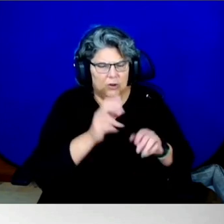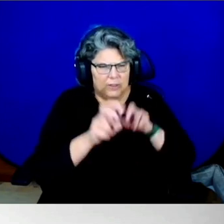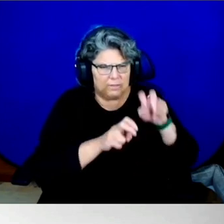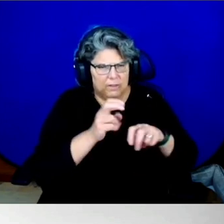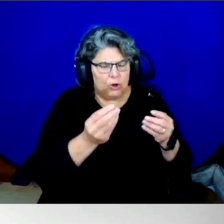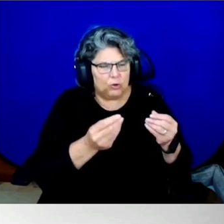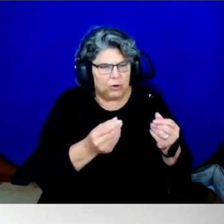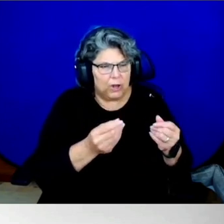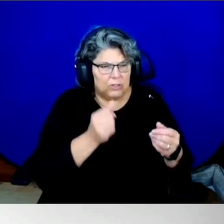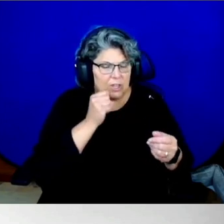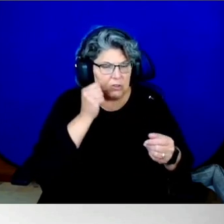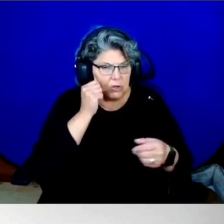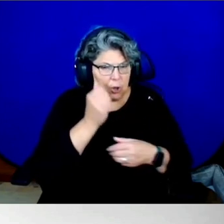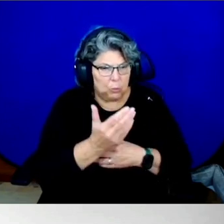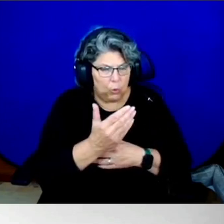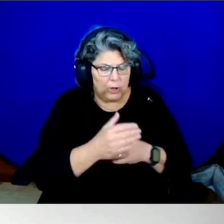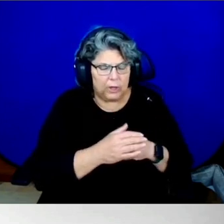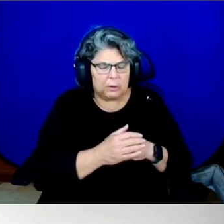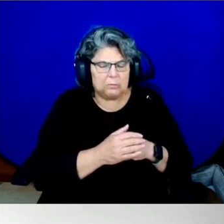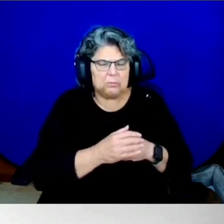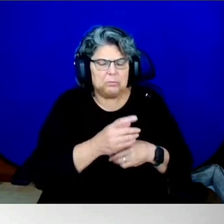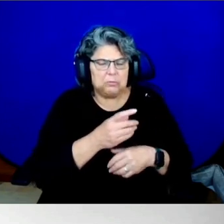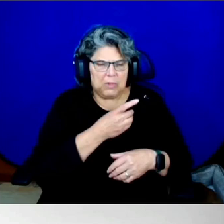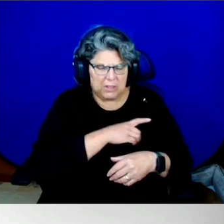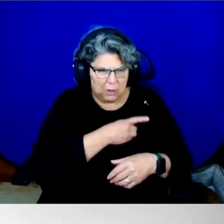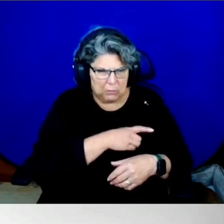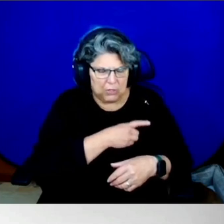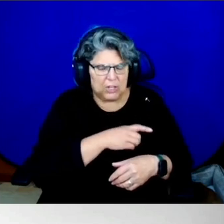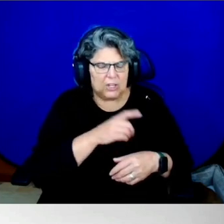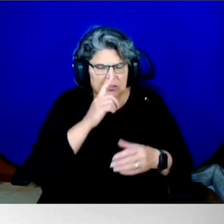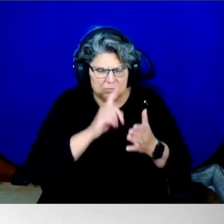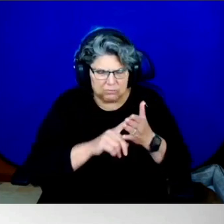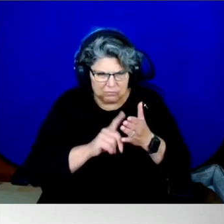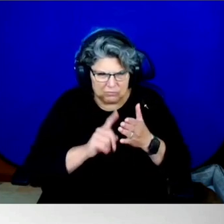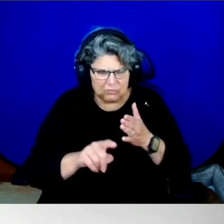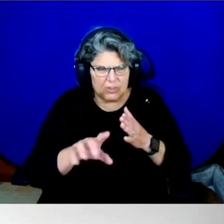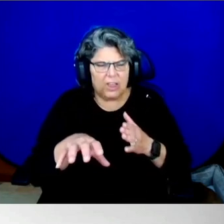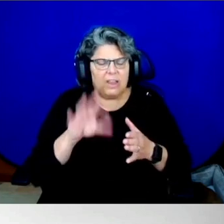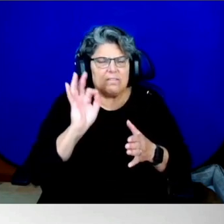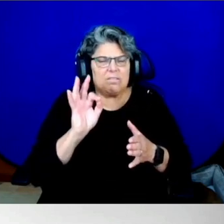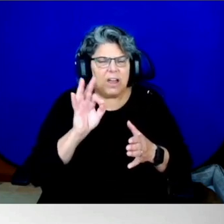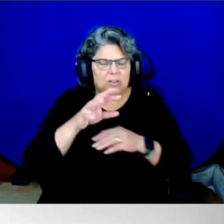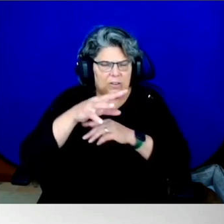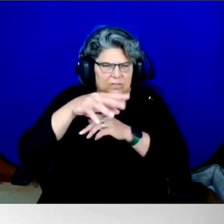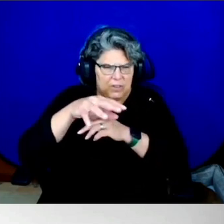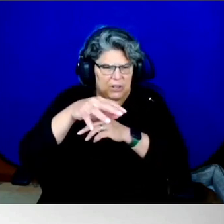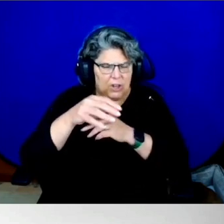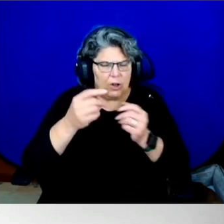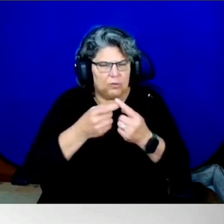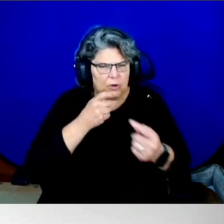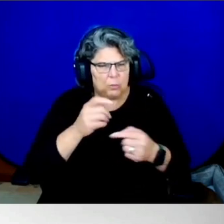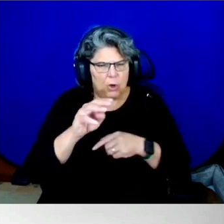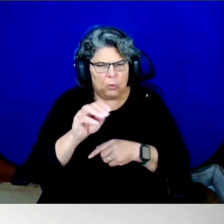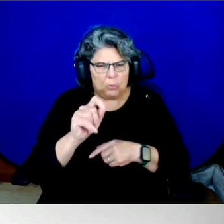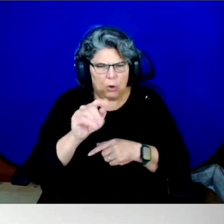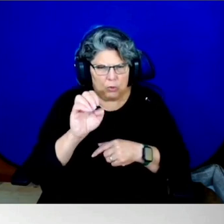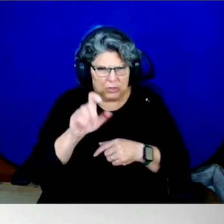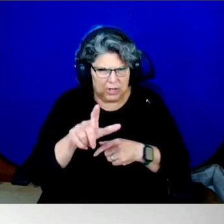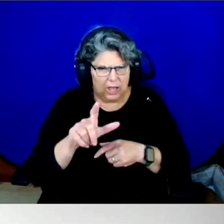morning. Deputies and investigators from our office obtained video surveillance from a motel in the city of Red Bluff where the vehicle was